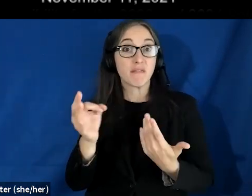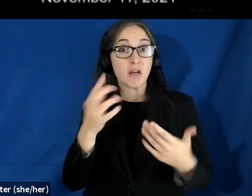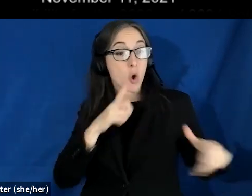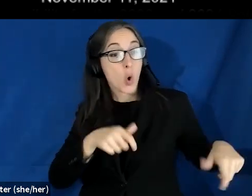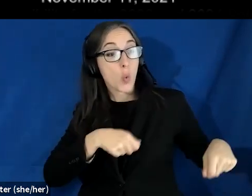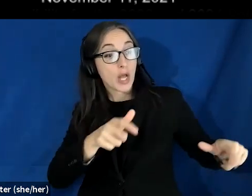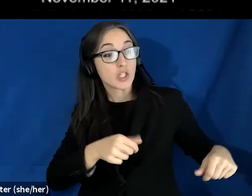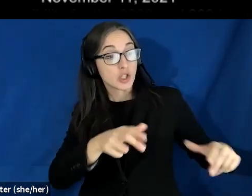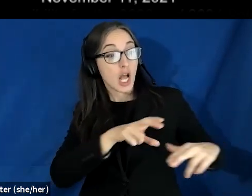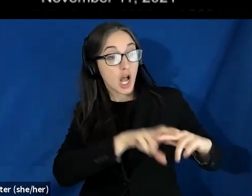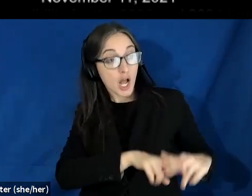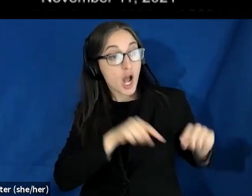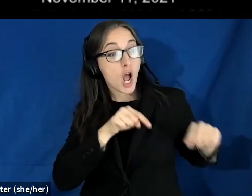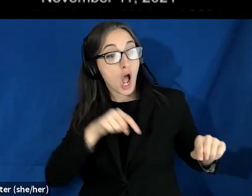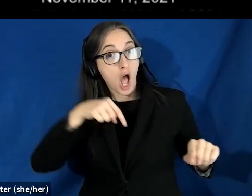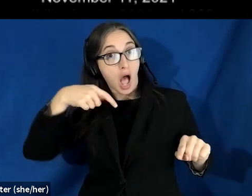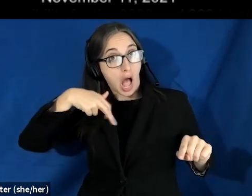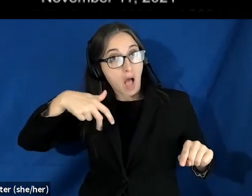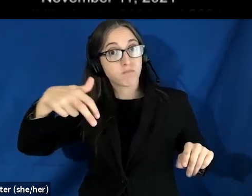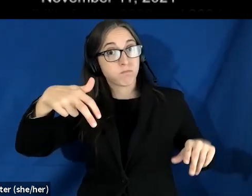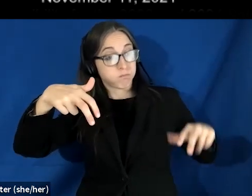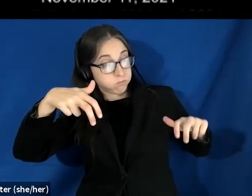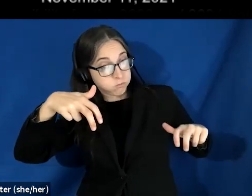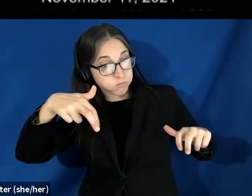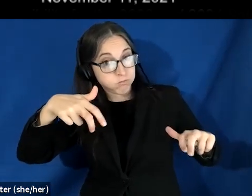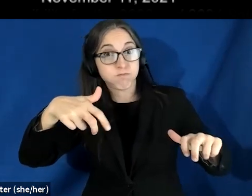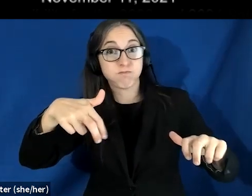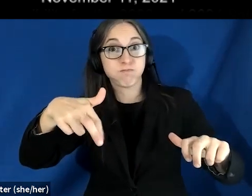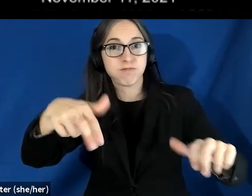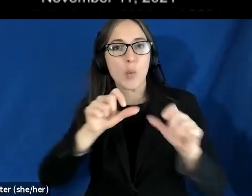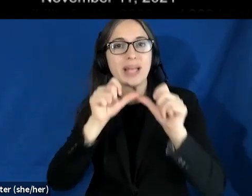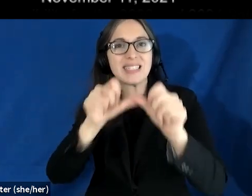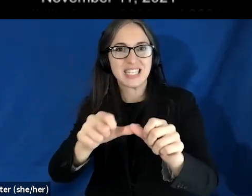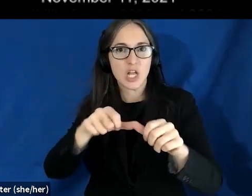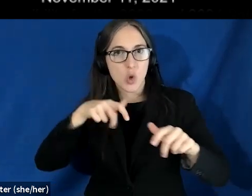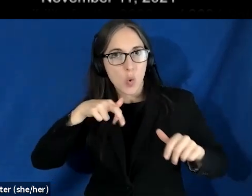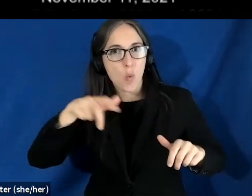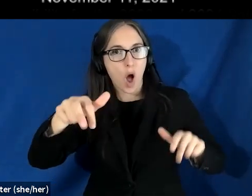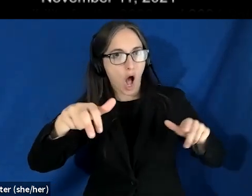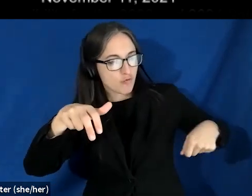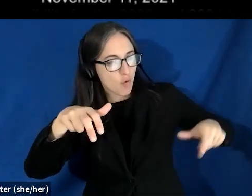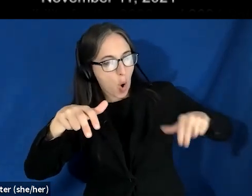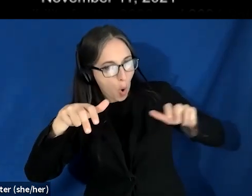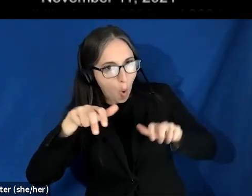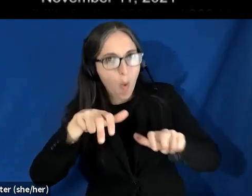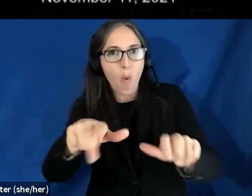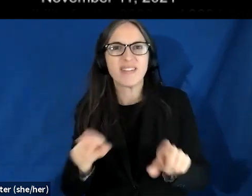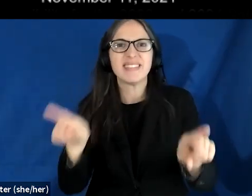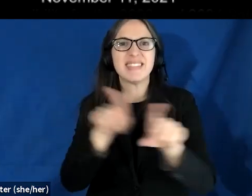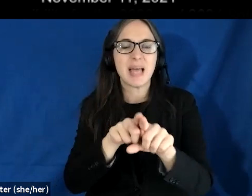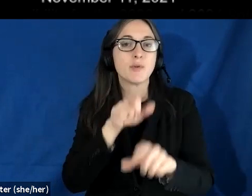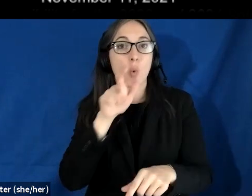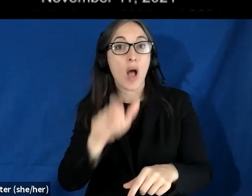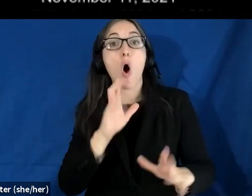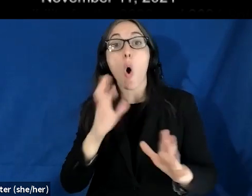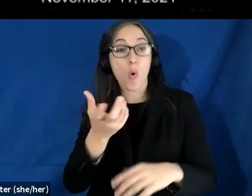user, we continue to walk into the building, roll into the building the same way. We do not have to have our conversation